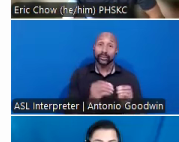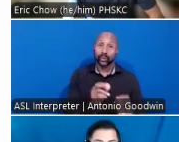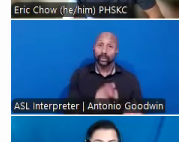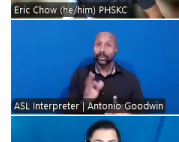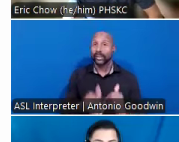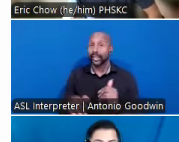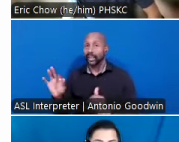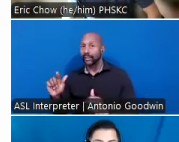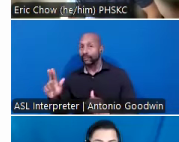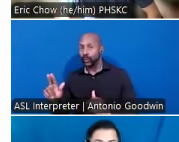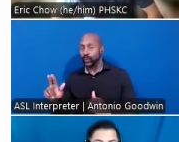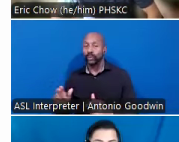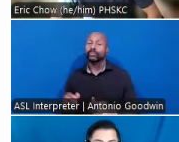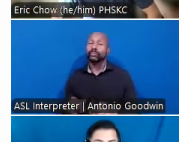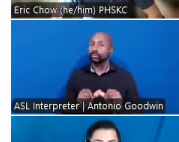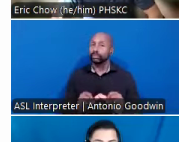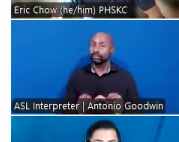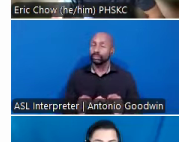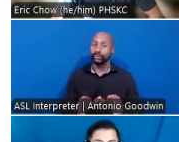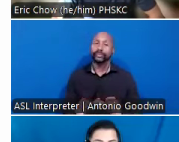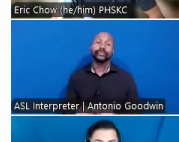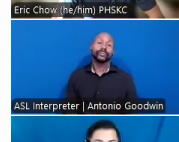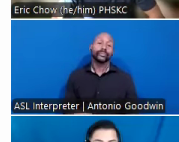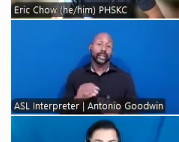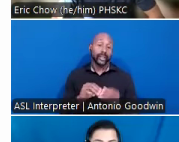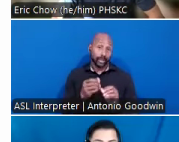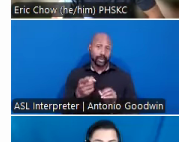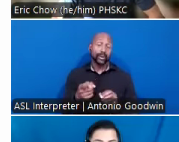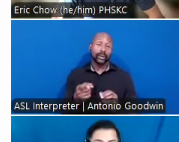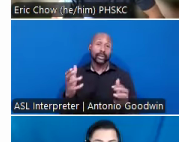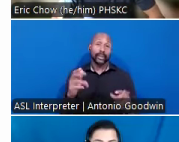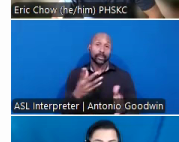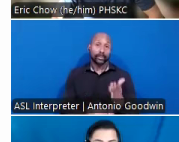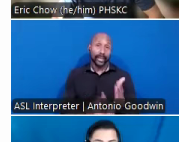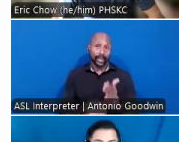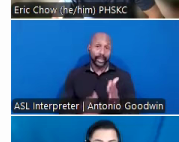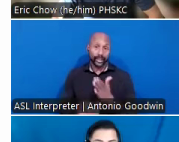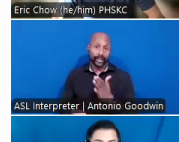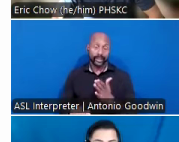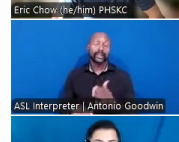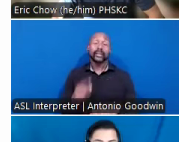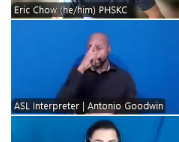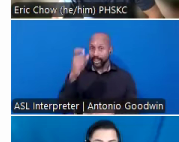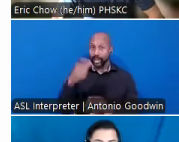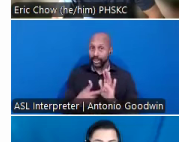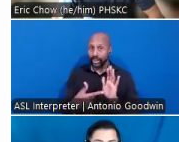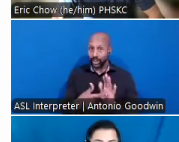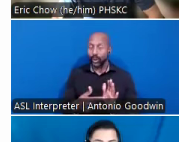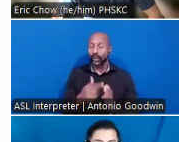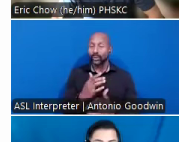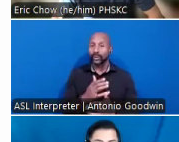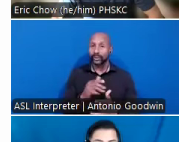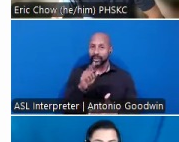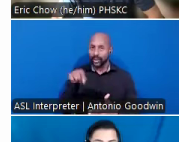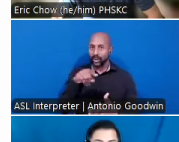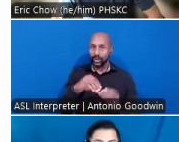And we see some of these death counts also reflected over the summer. Now, over the summer, the